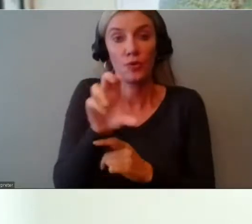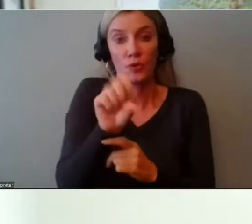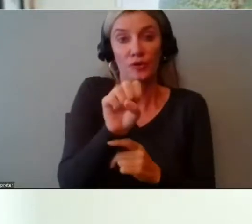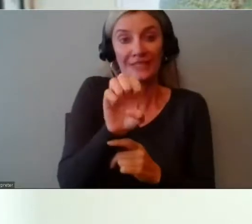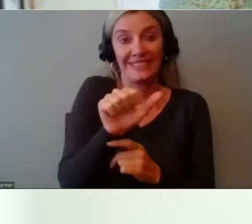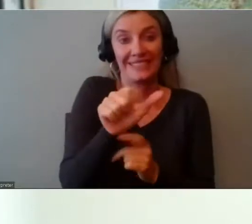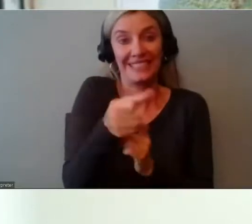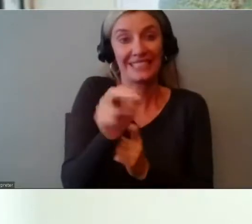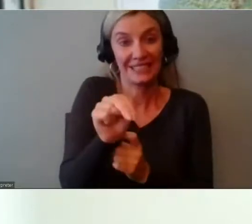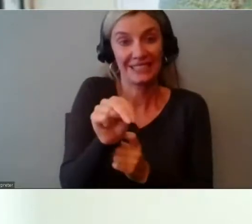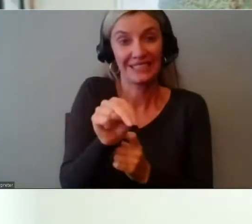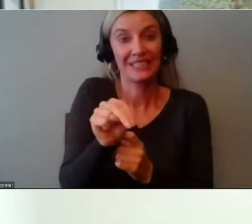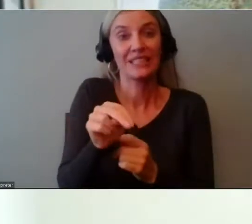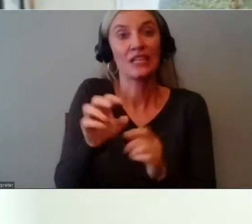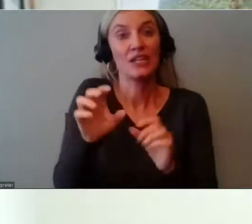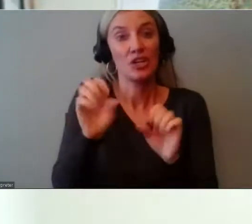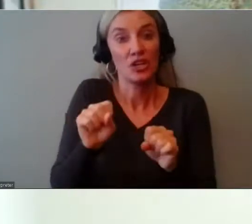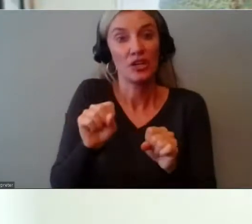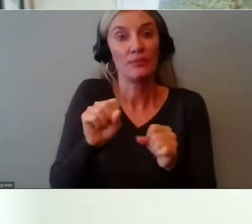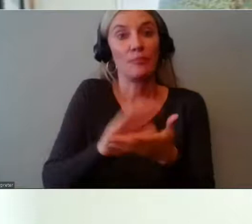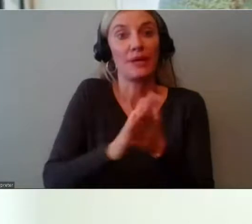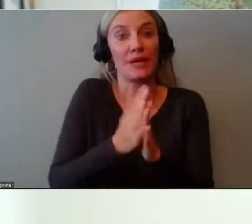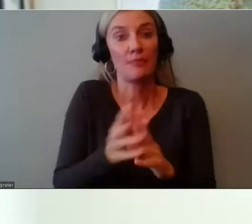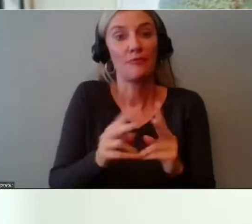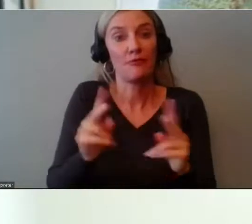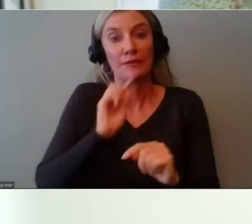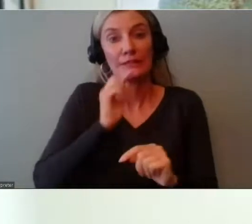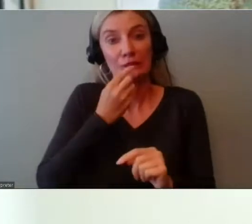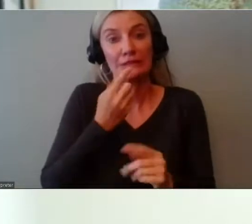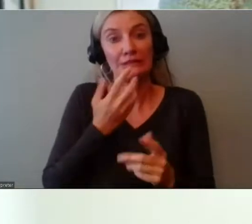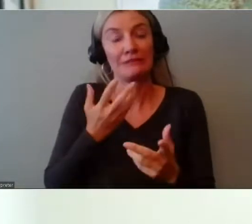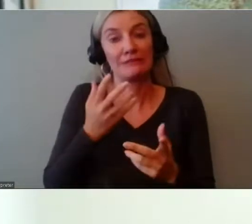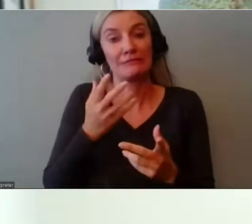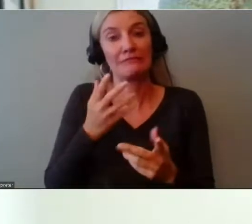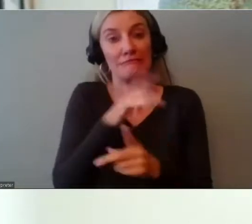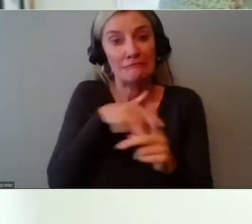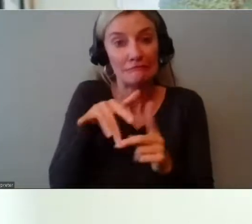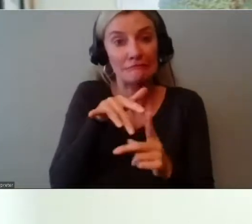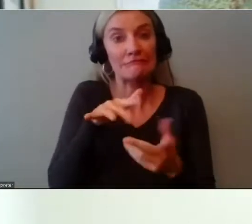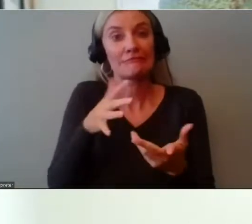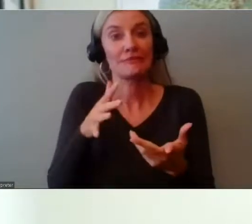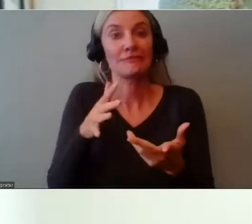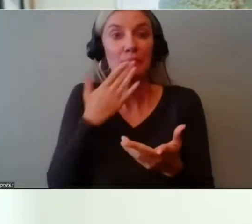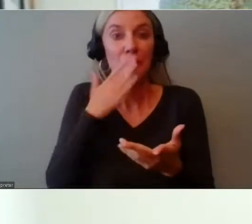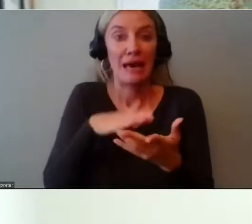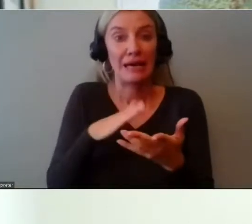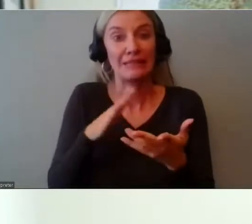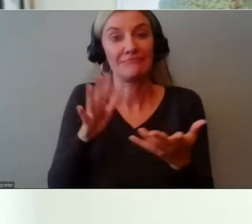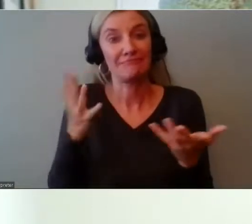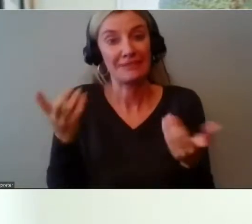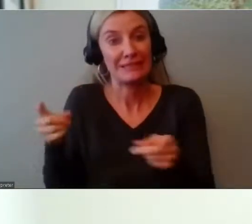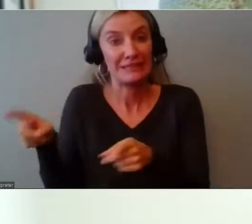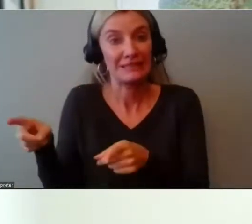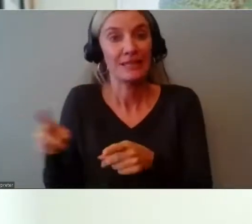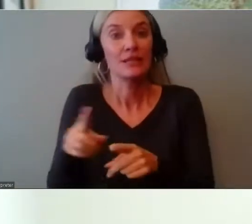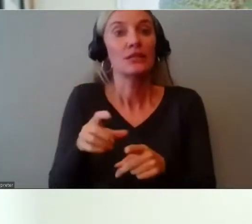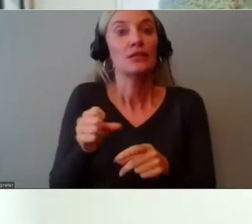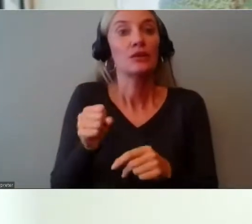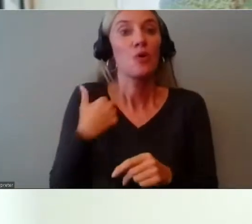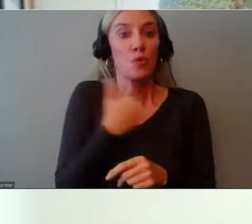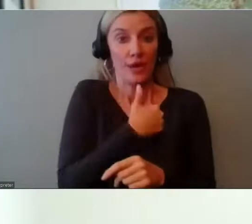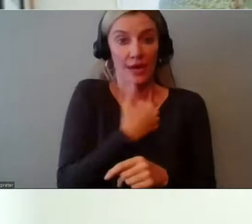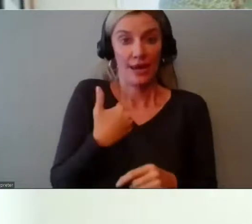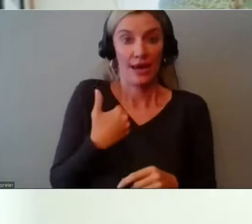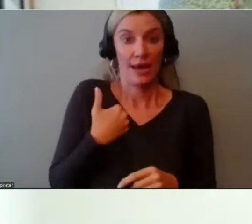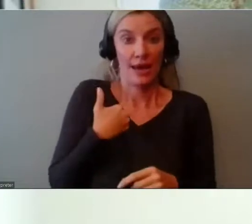tip us over into a very bad place. So as I said, we had only one ICU